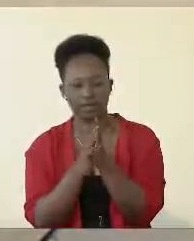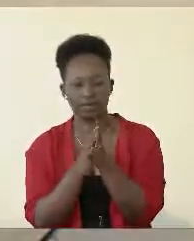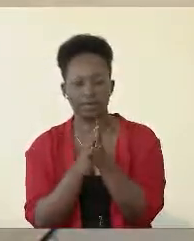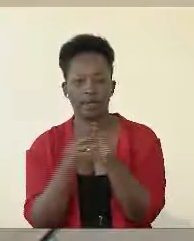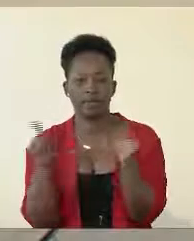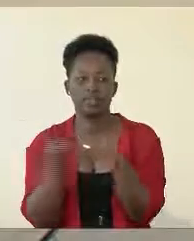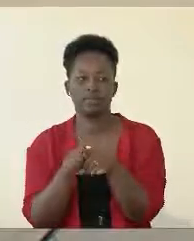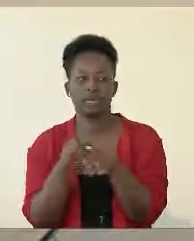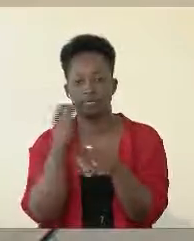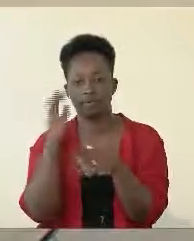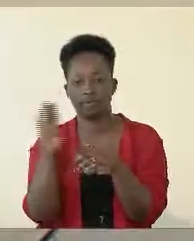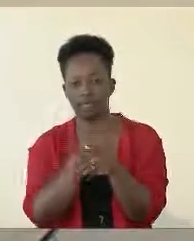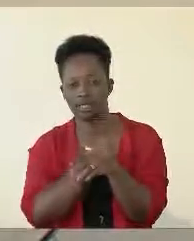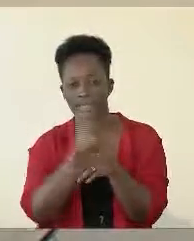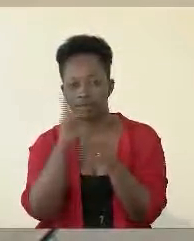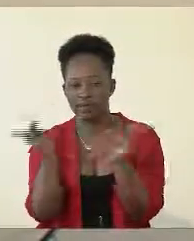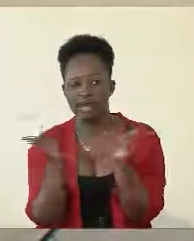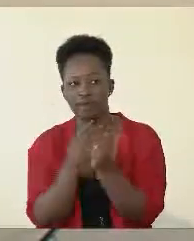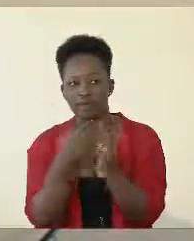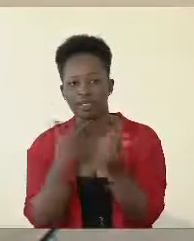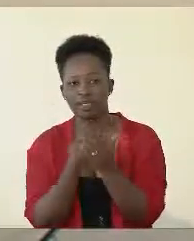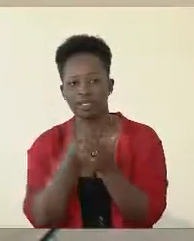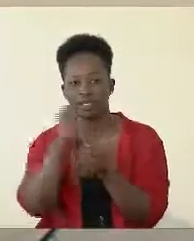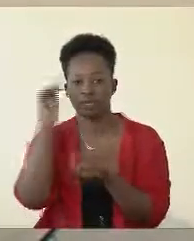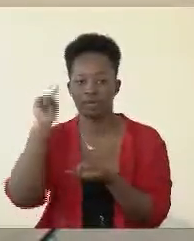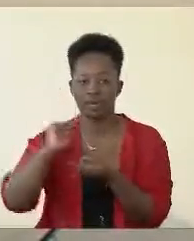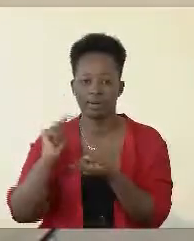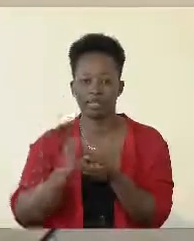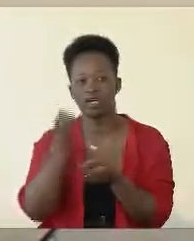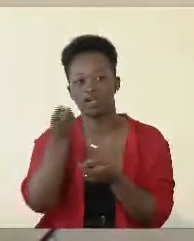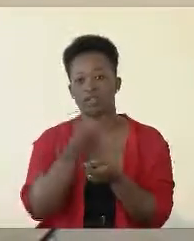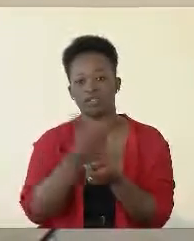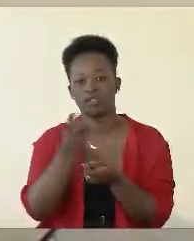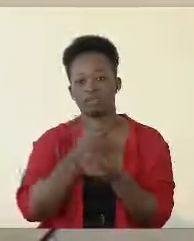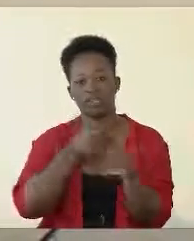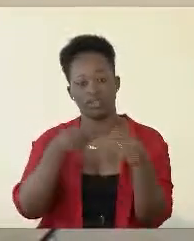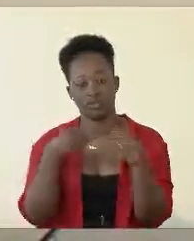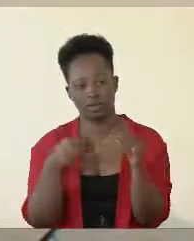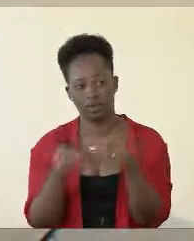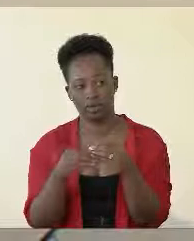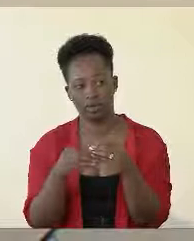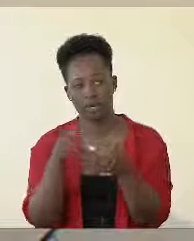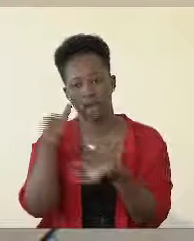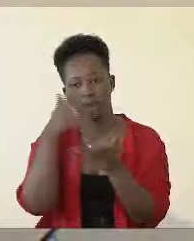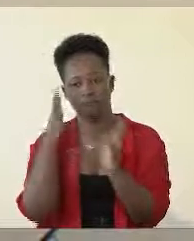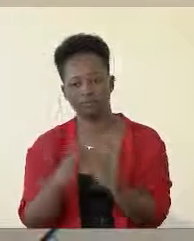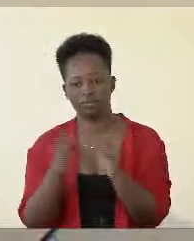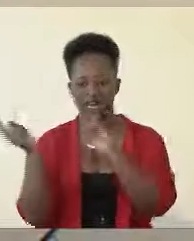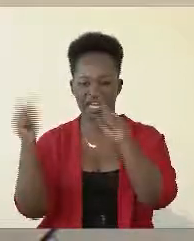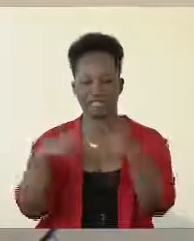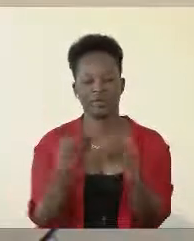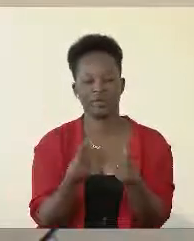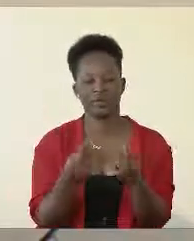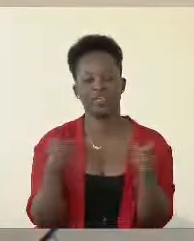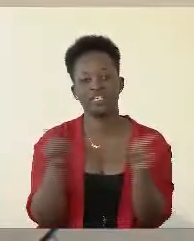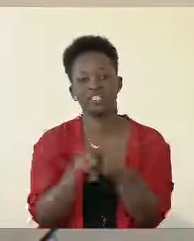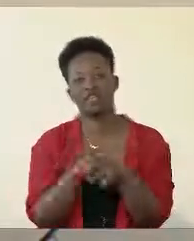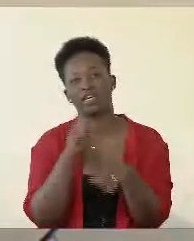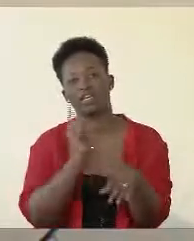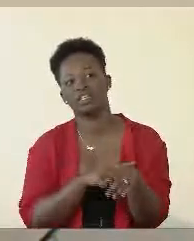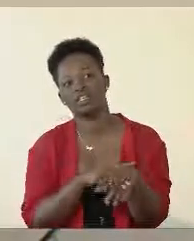your business is properly located, that reduces costs of transport of raw materials. Customers can easily come. Even when it comes